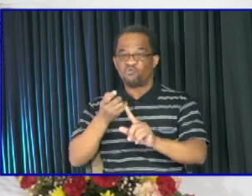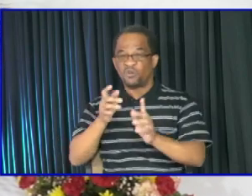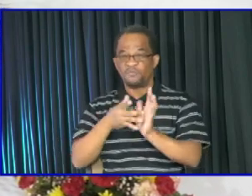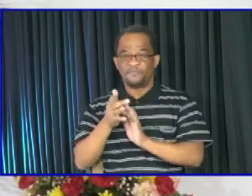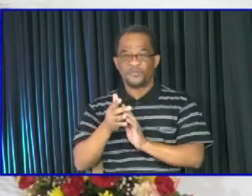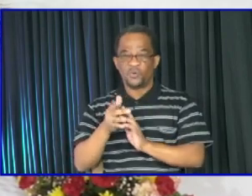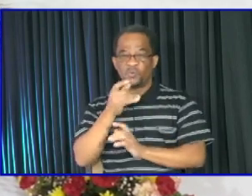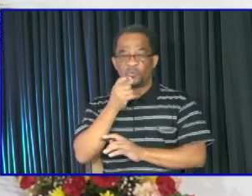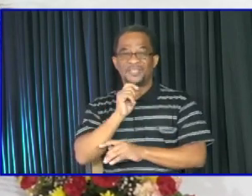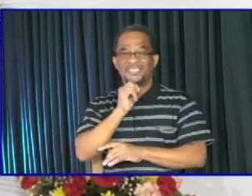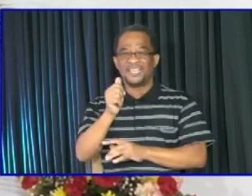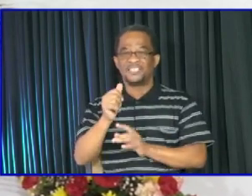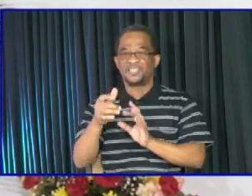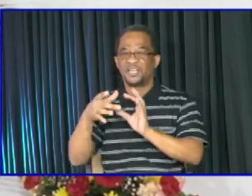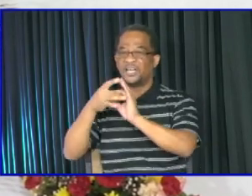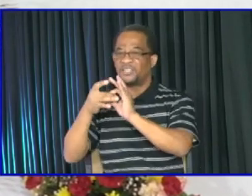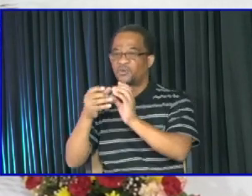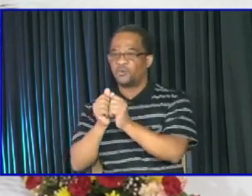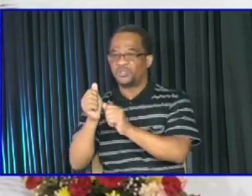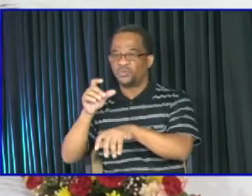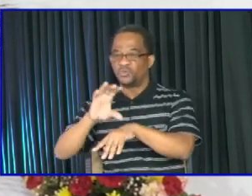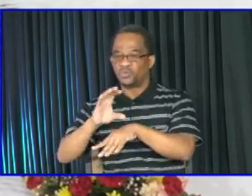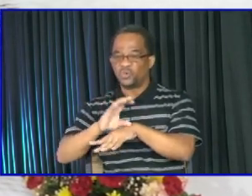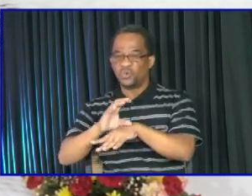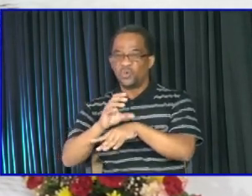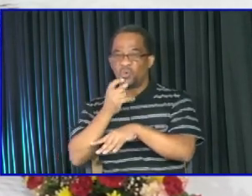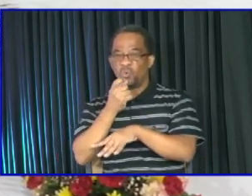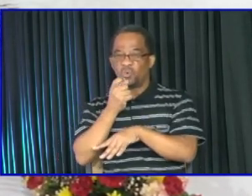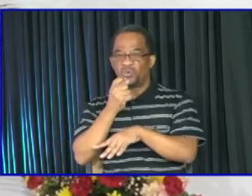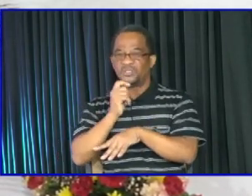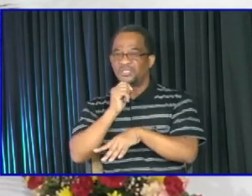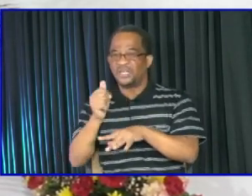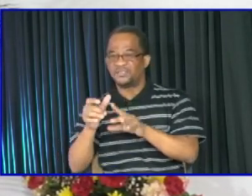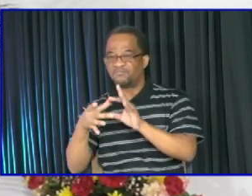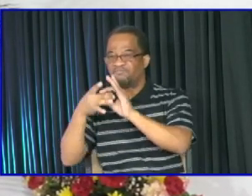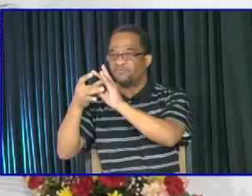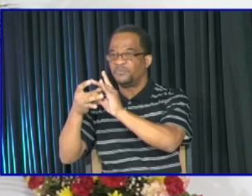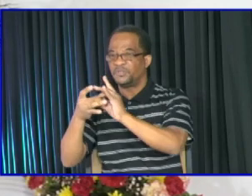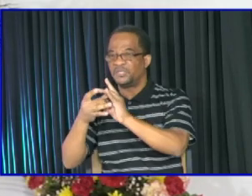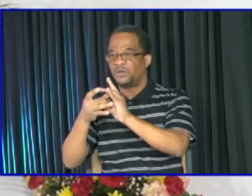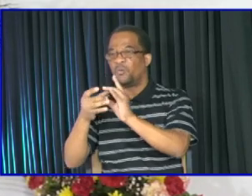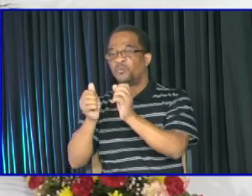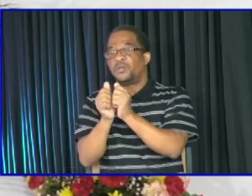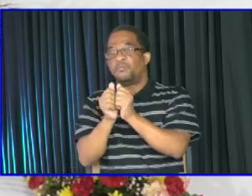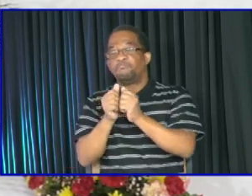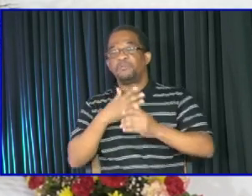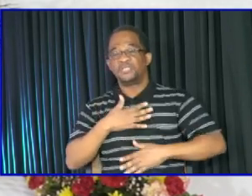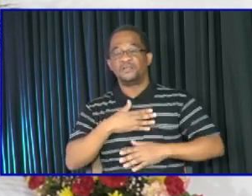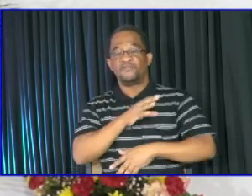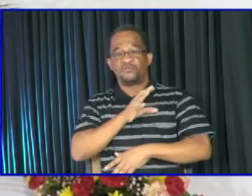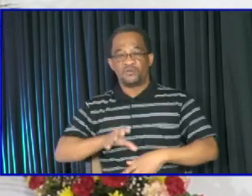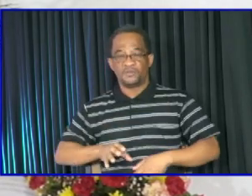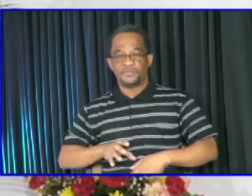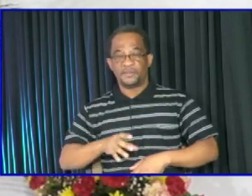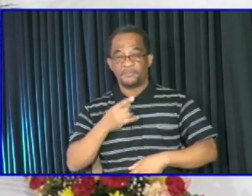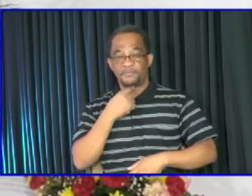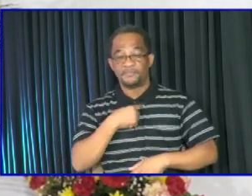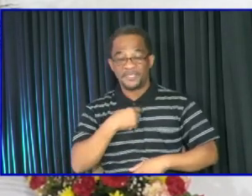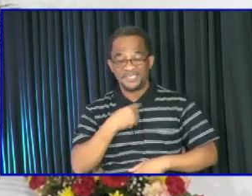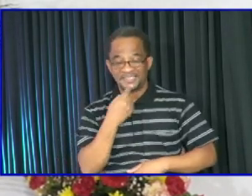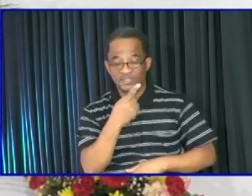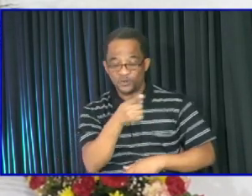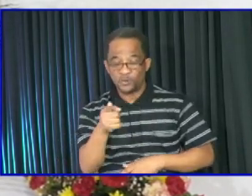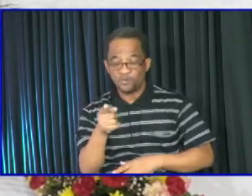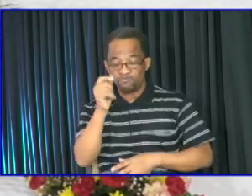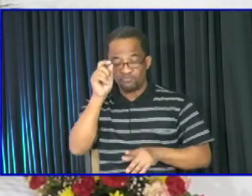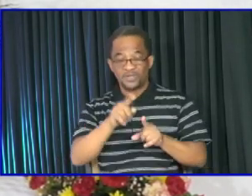not connected to a church? Those of us who are not connected to the body of Christ. I submit to you, beloved brothers and